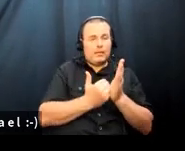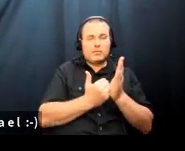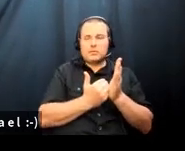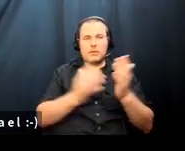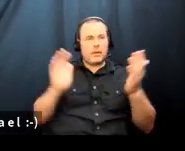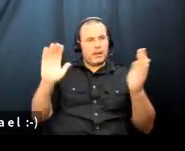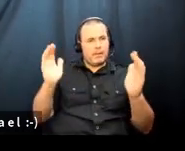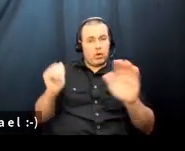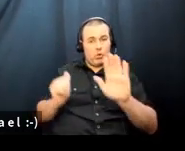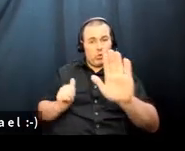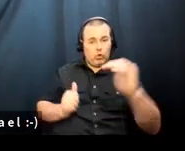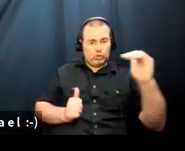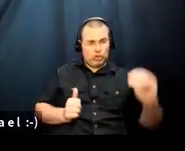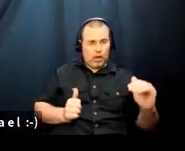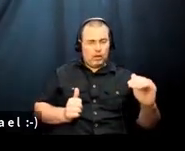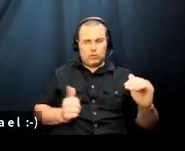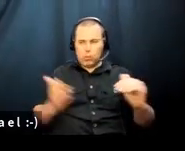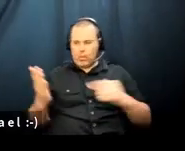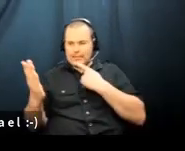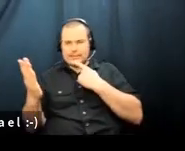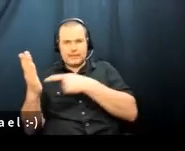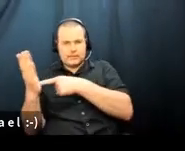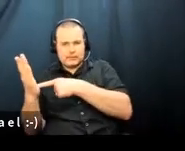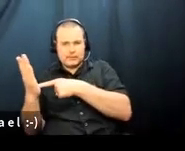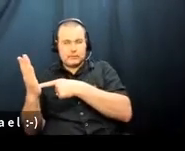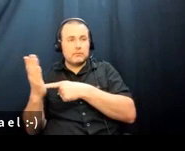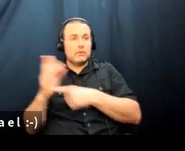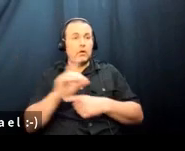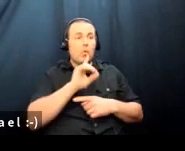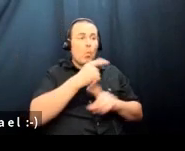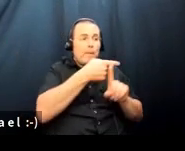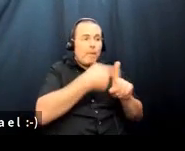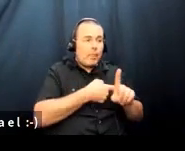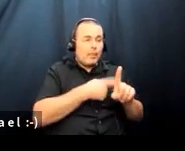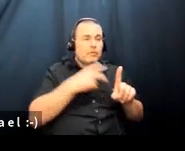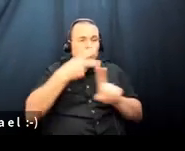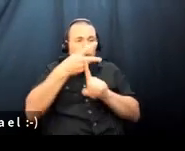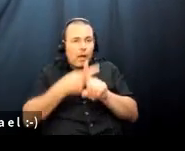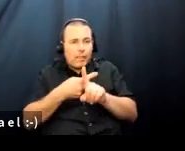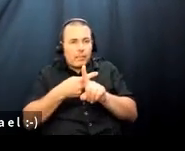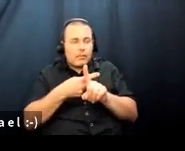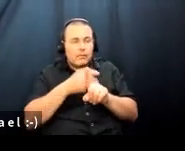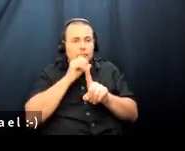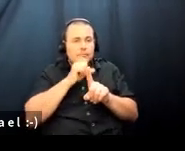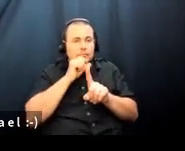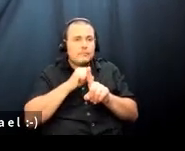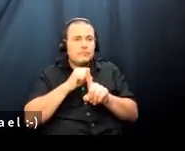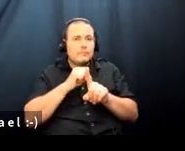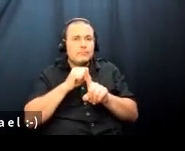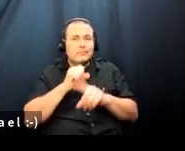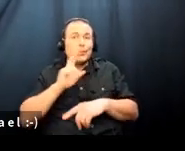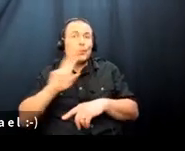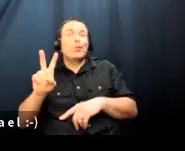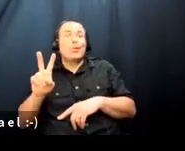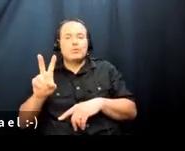your child to what they say. What should a 1-month-old be doing? What should a 2-month-old? What should a 2-year-old